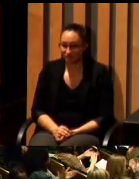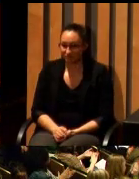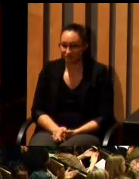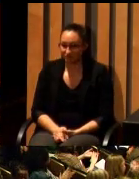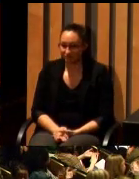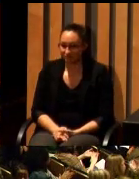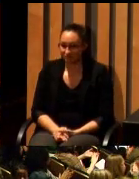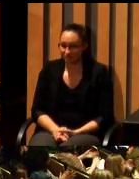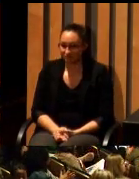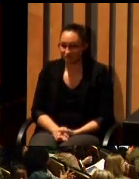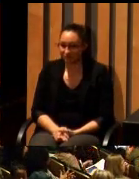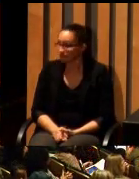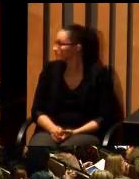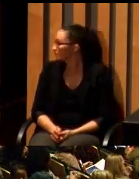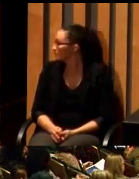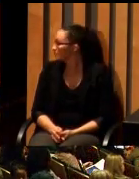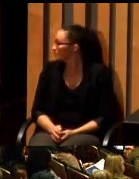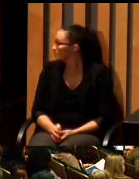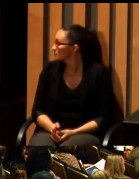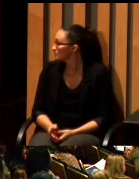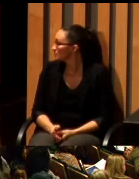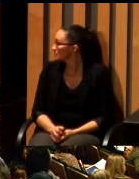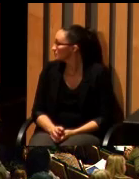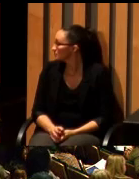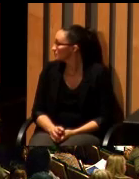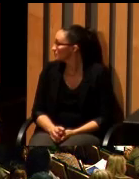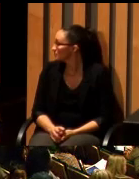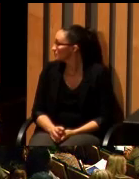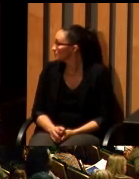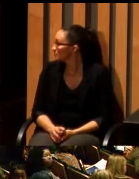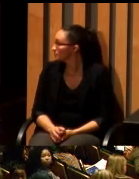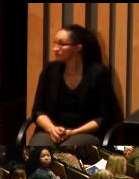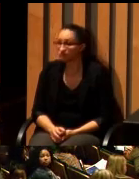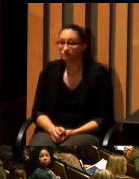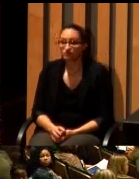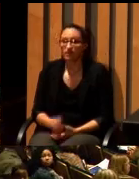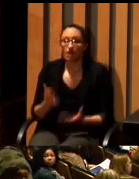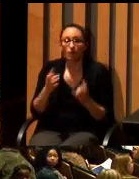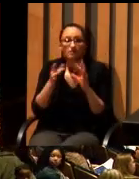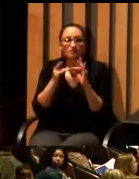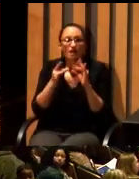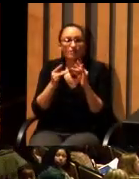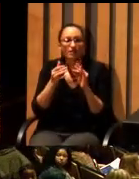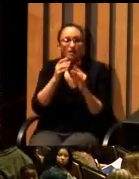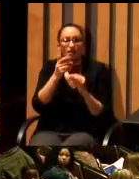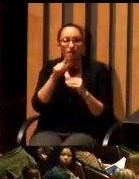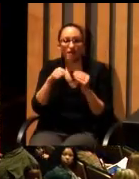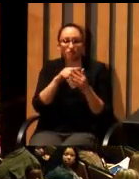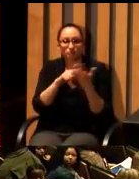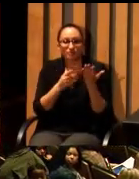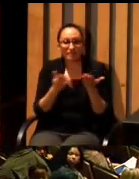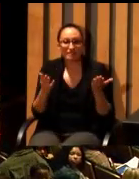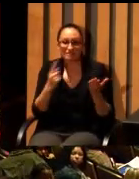Hello. I'd like to comment on a couple of things that was said today. One was,